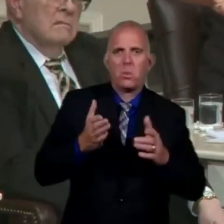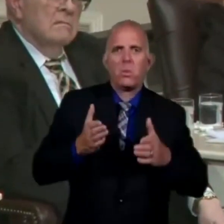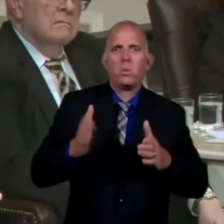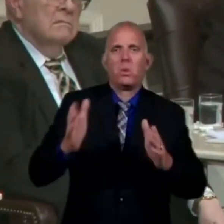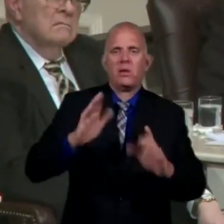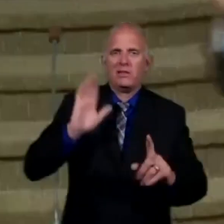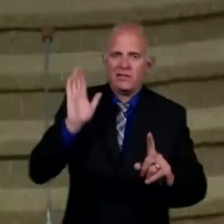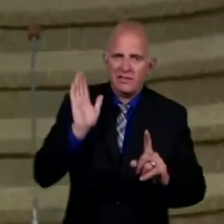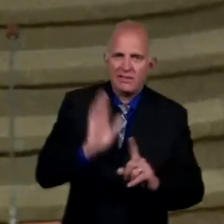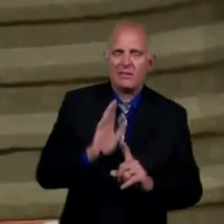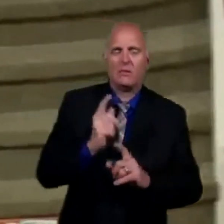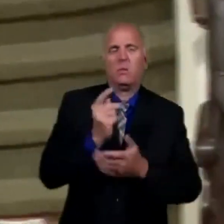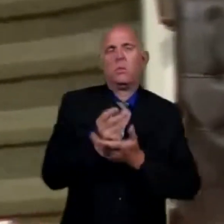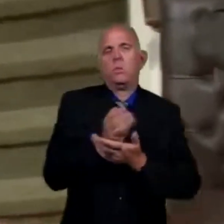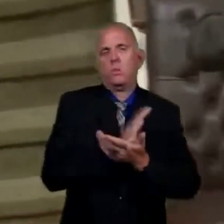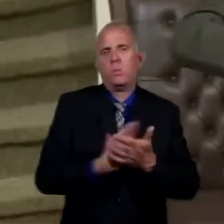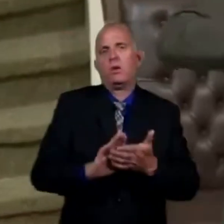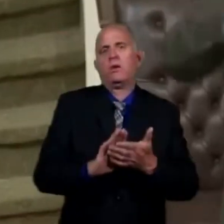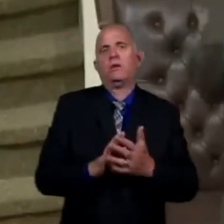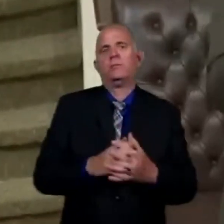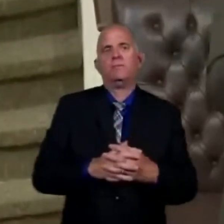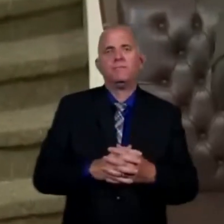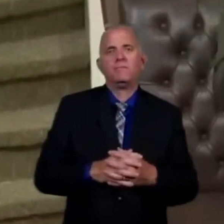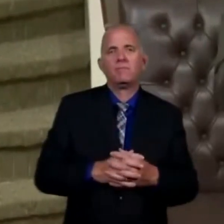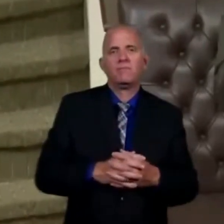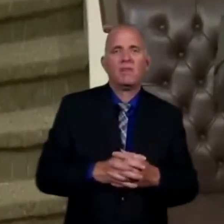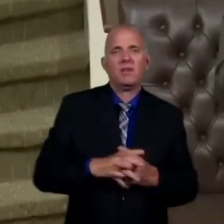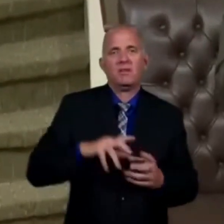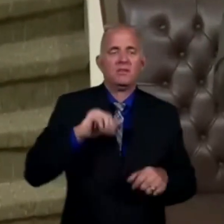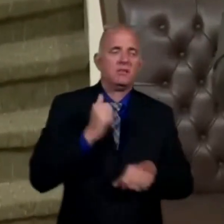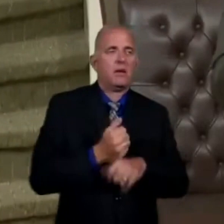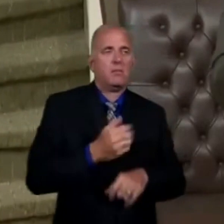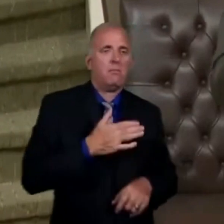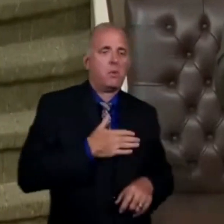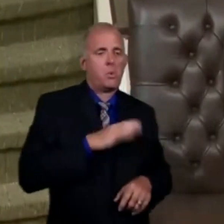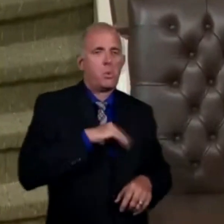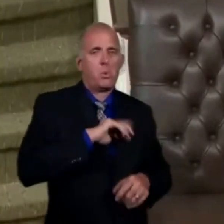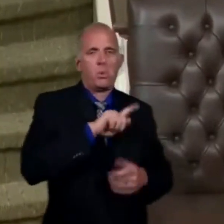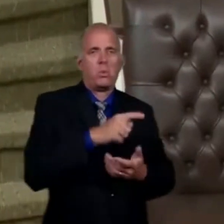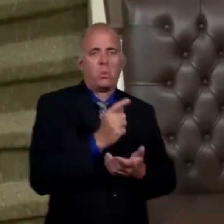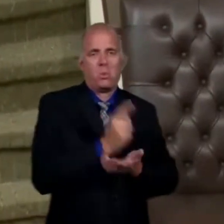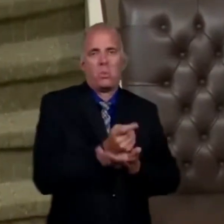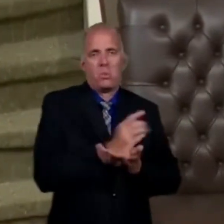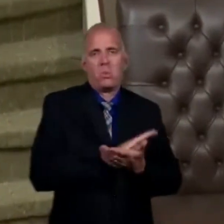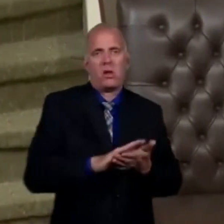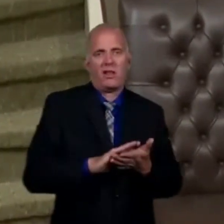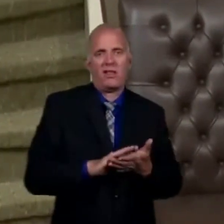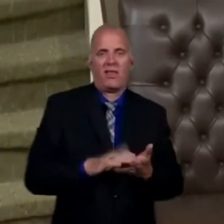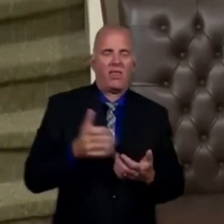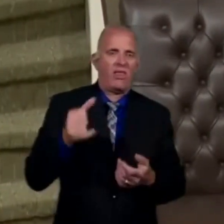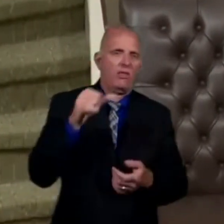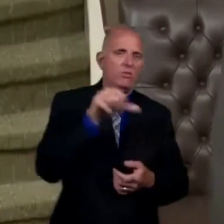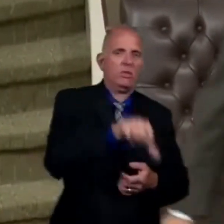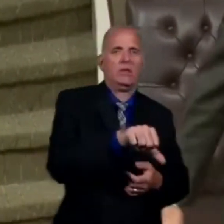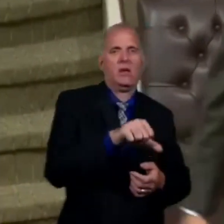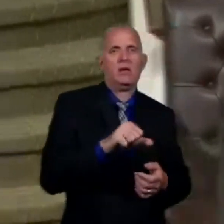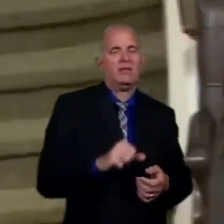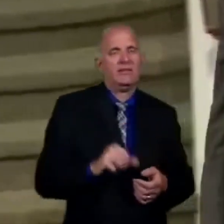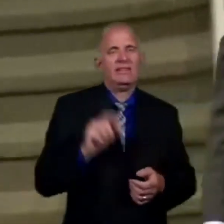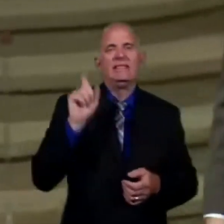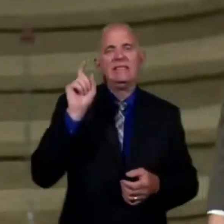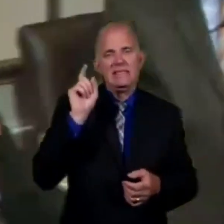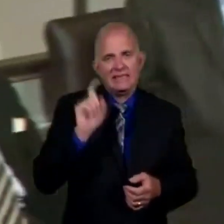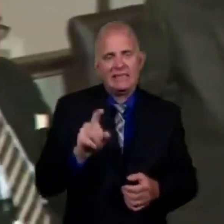righteousness. And they've chosen to establish their own righteousness. And they've rejected and not submitted themselves to the